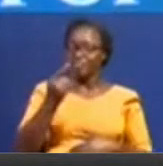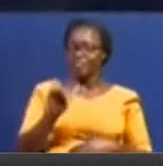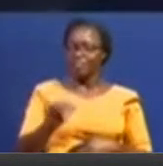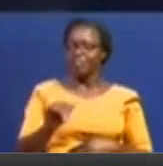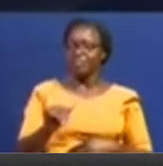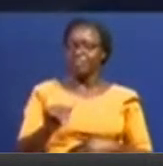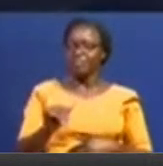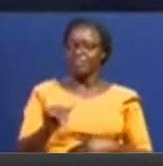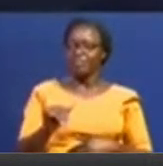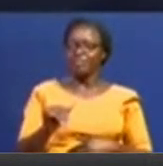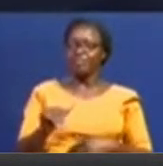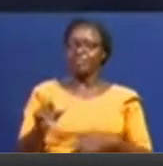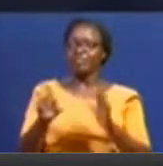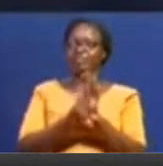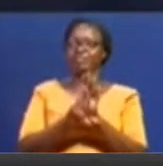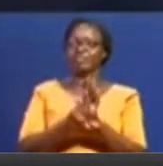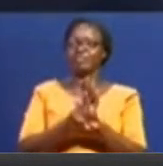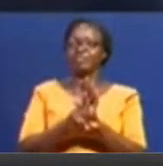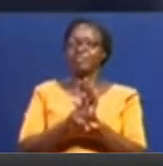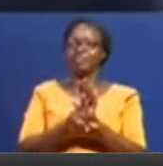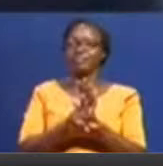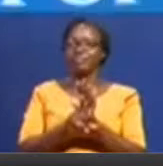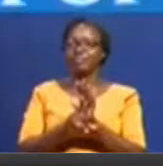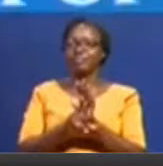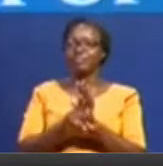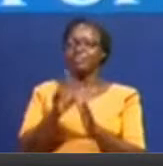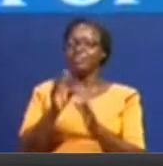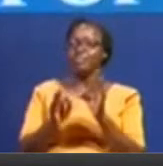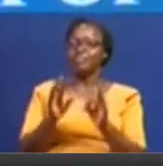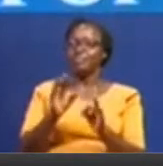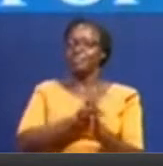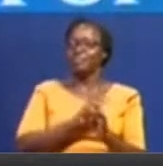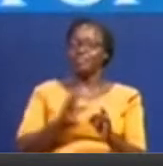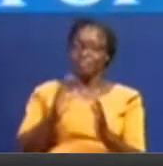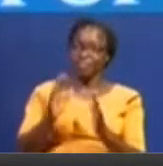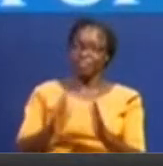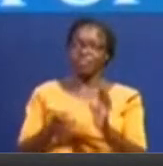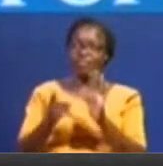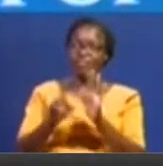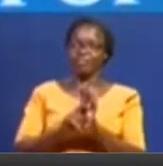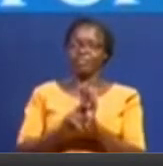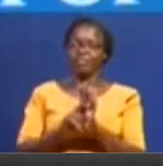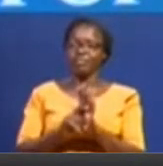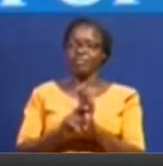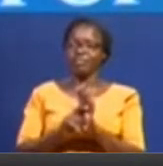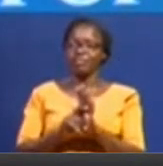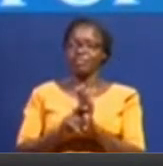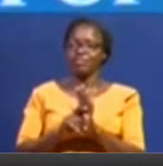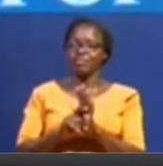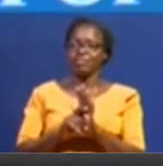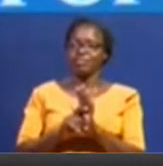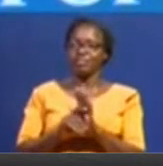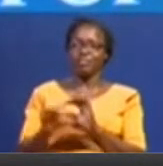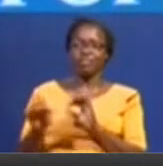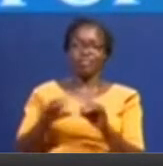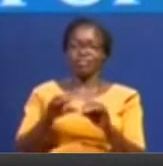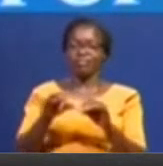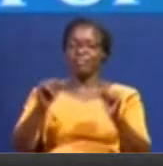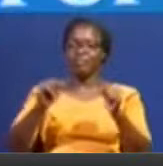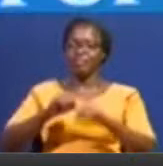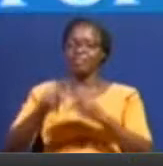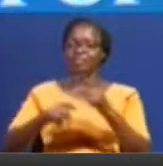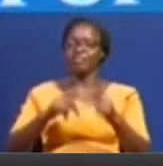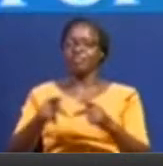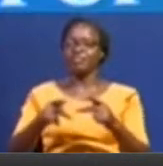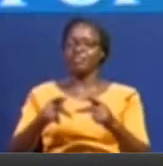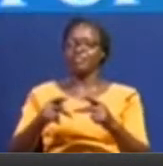have a law where if a commissioner does not agree with the process, there's a process